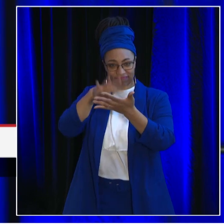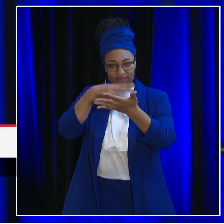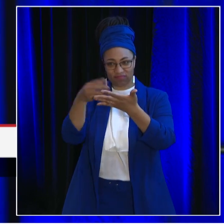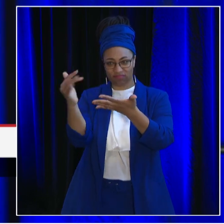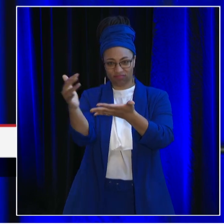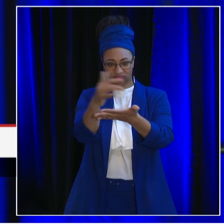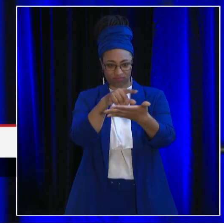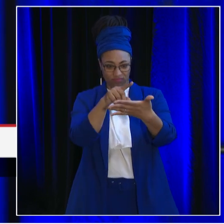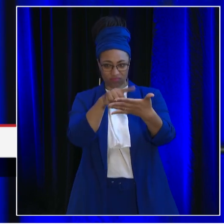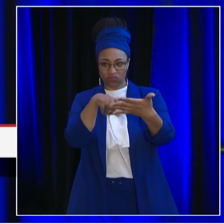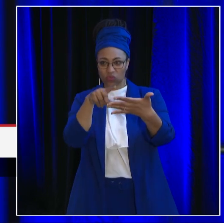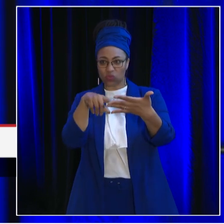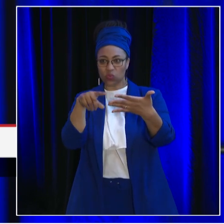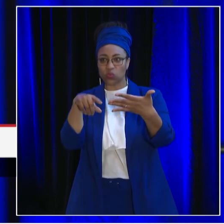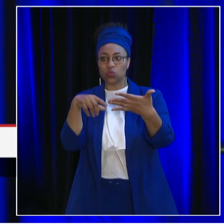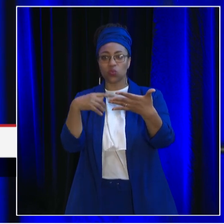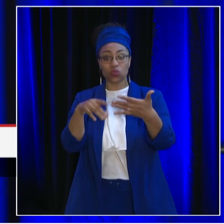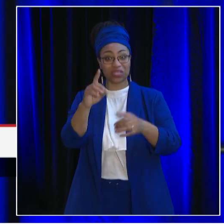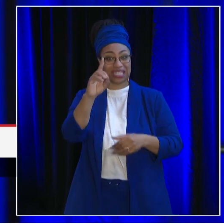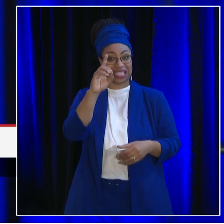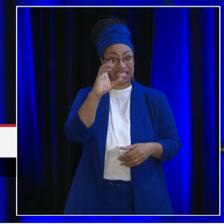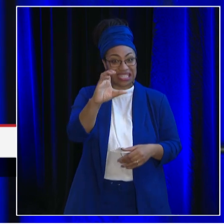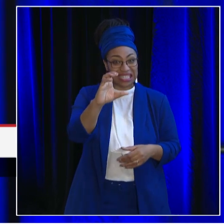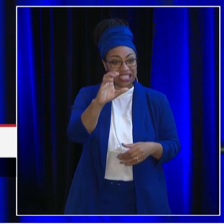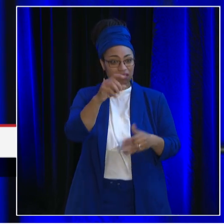taxes paid per capita.